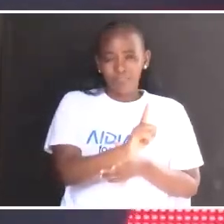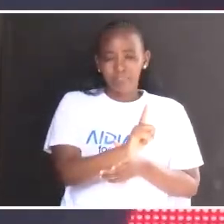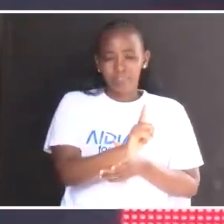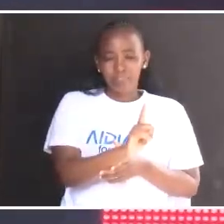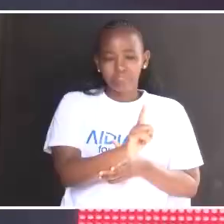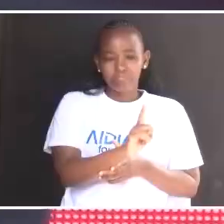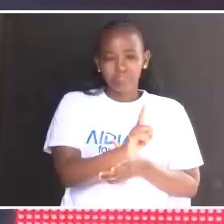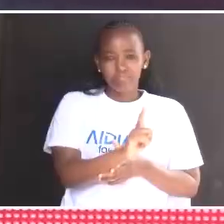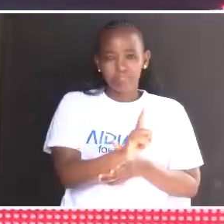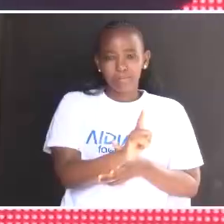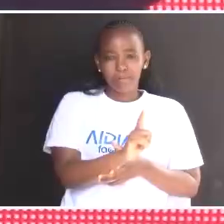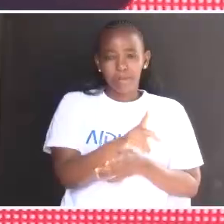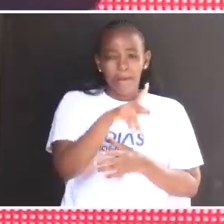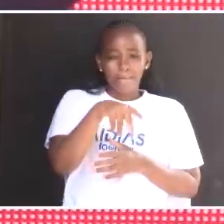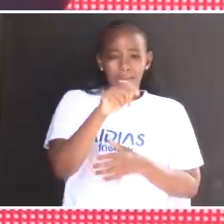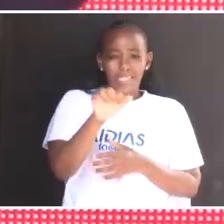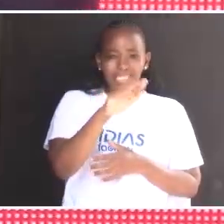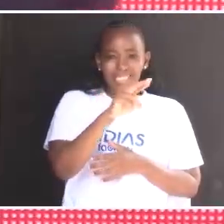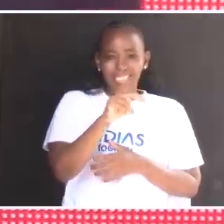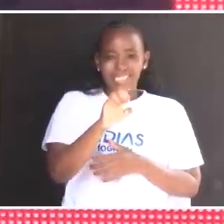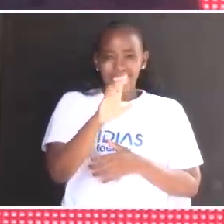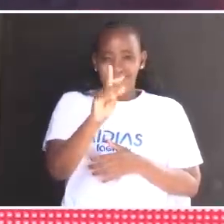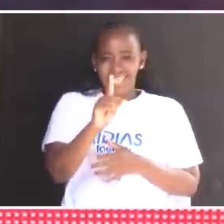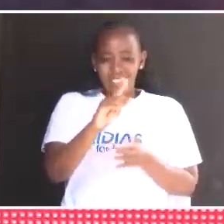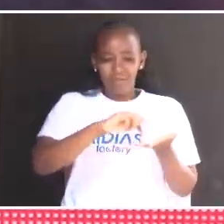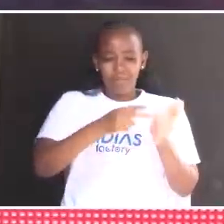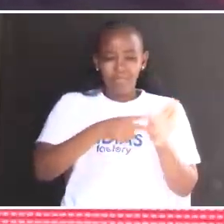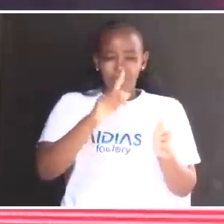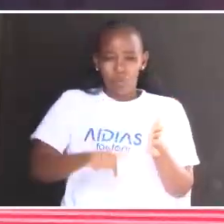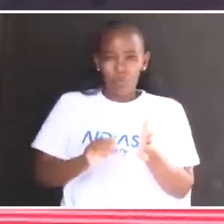nimesema, patent. A patent